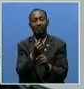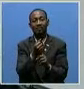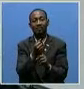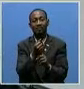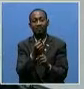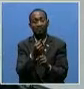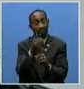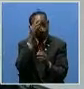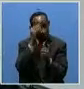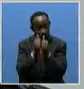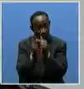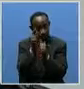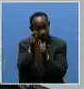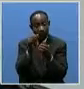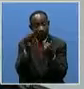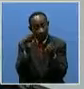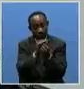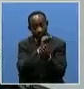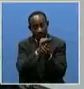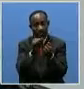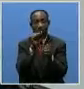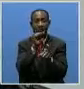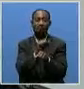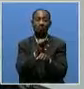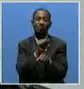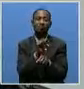Because you are the ones destroying jobs.